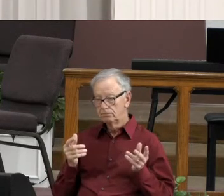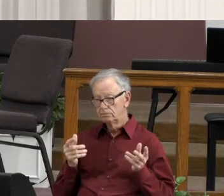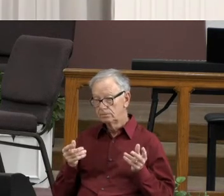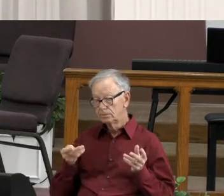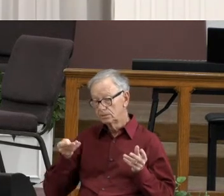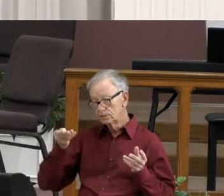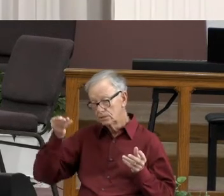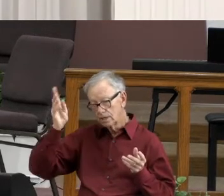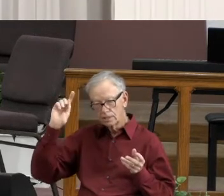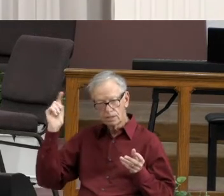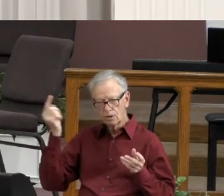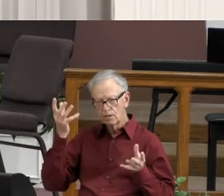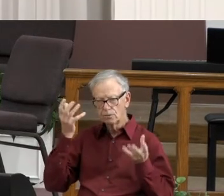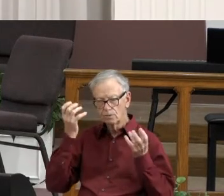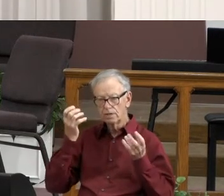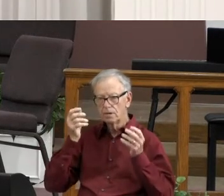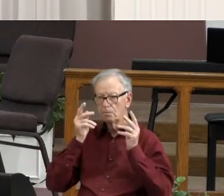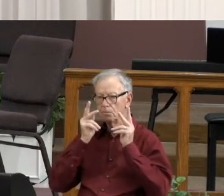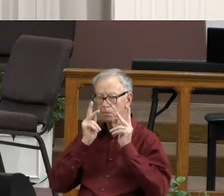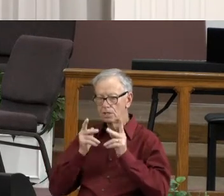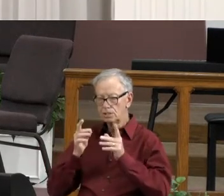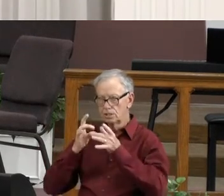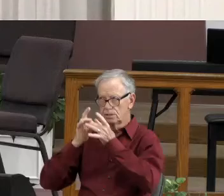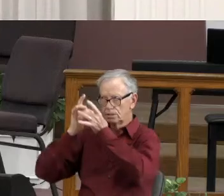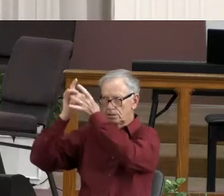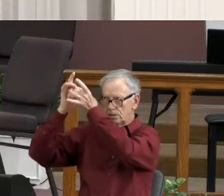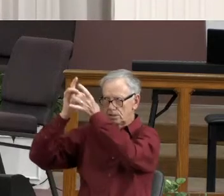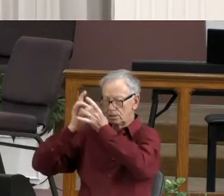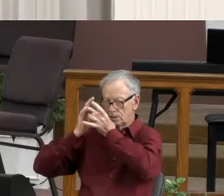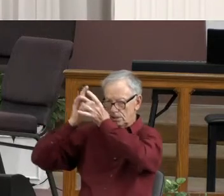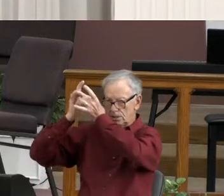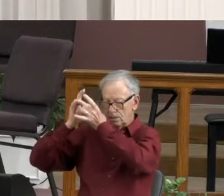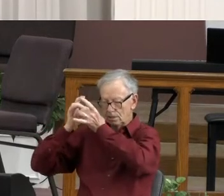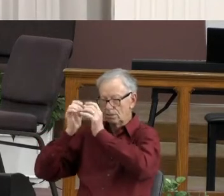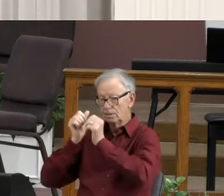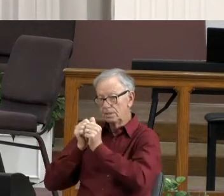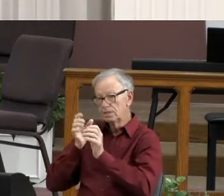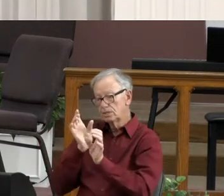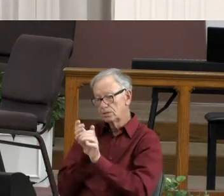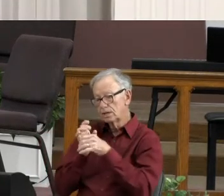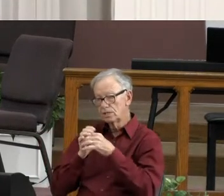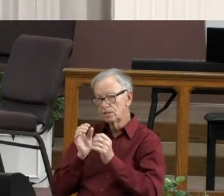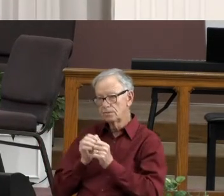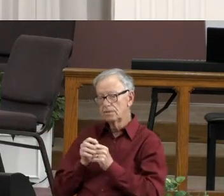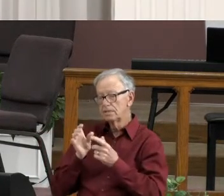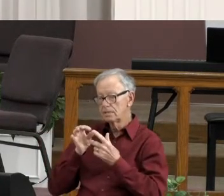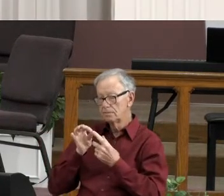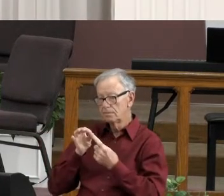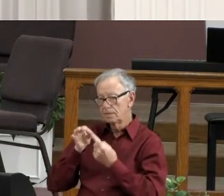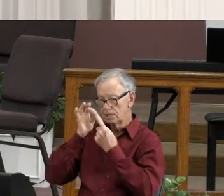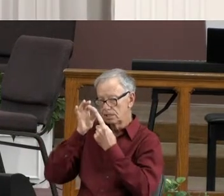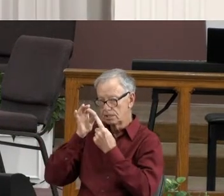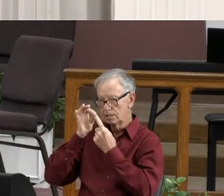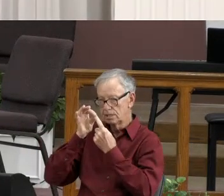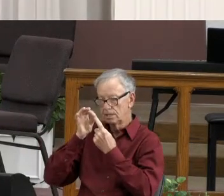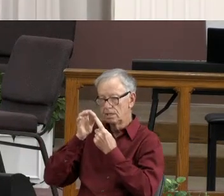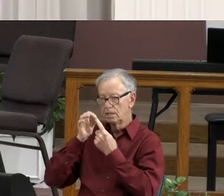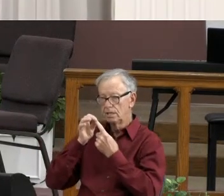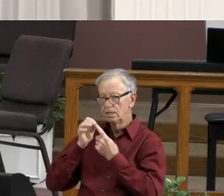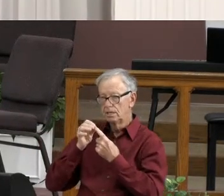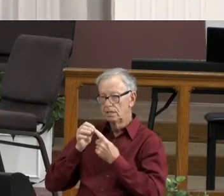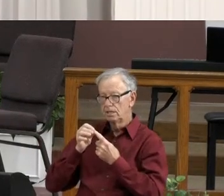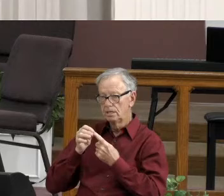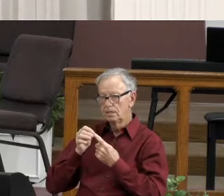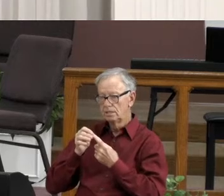God has always wanted a personal relationship with His creation, with all of His creation, but especially the pinnacle and prize